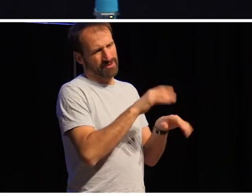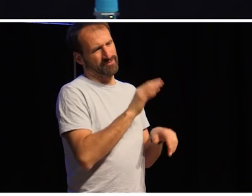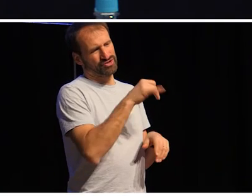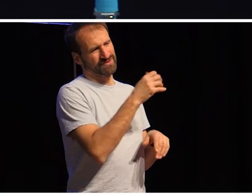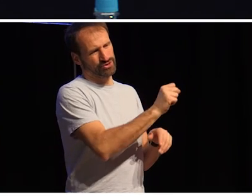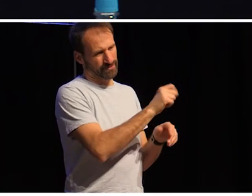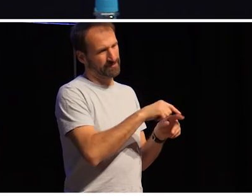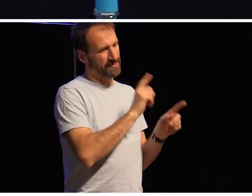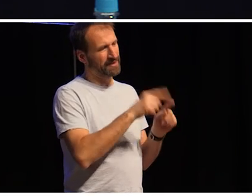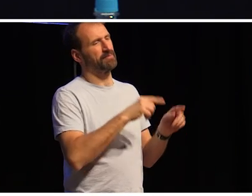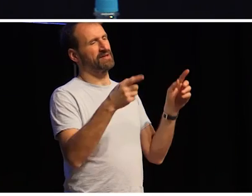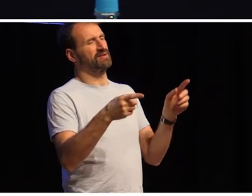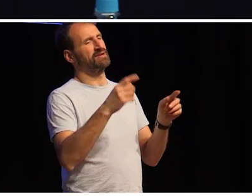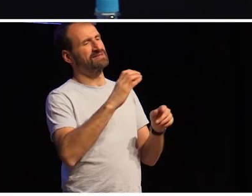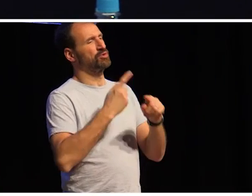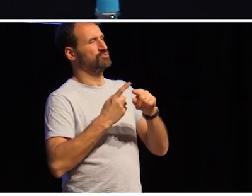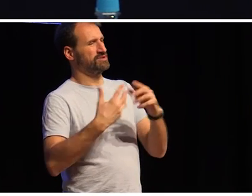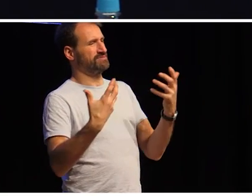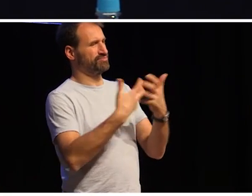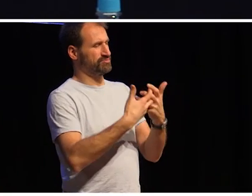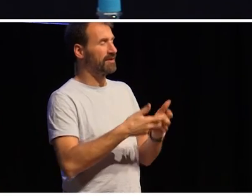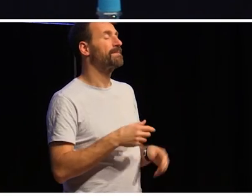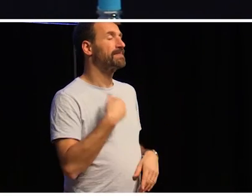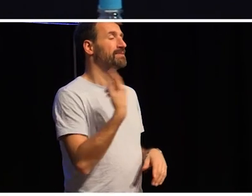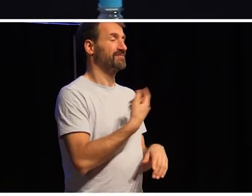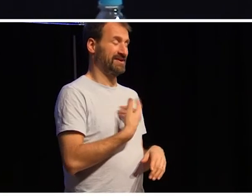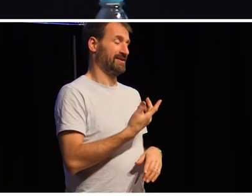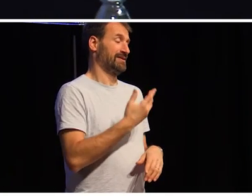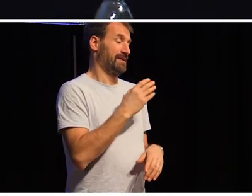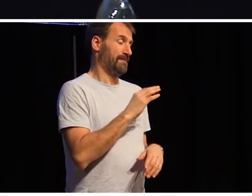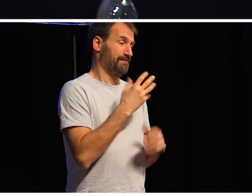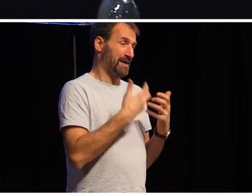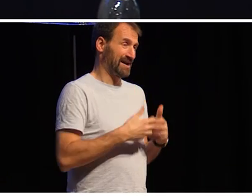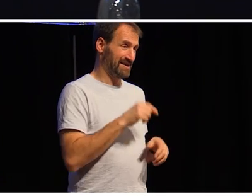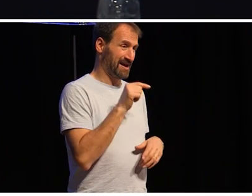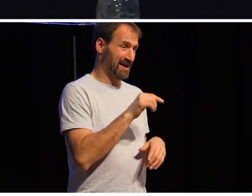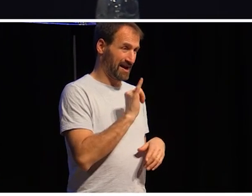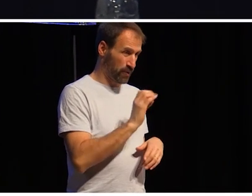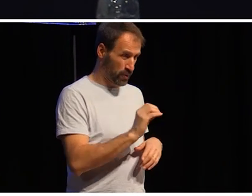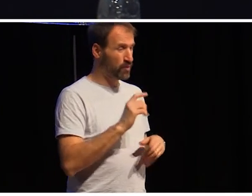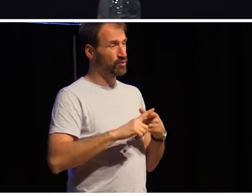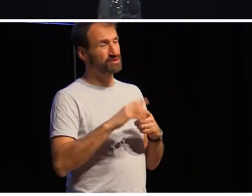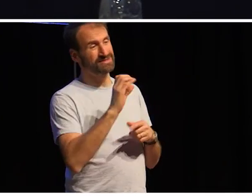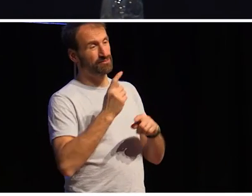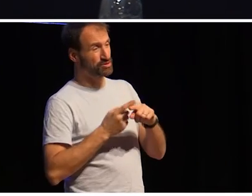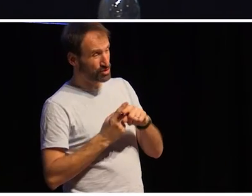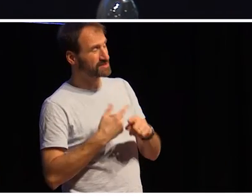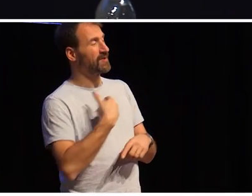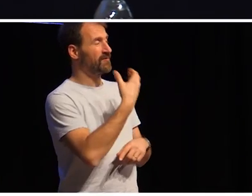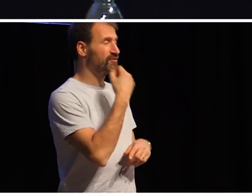both C++ and JavaScript, we want to write certain services only once in C++ and use them from C++ and